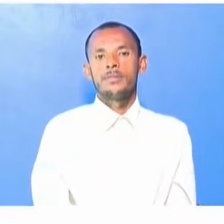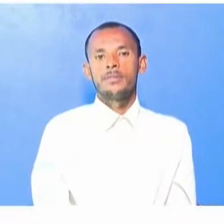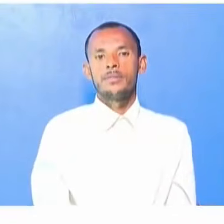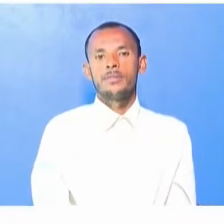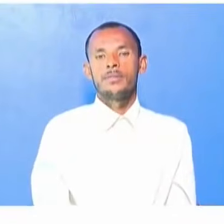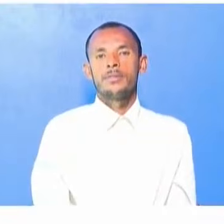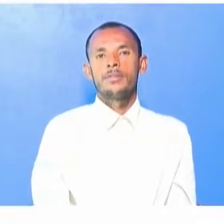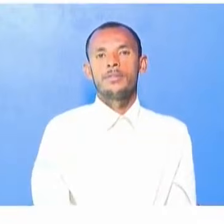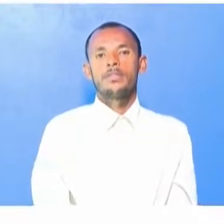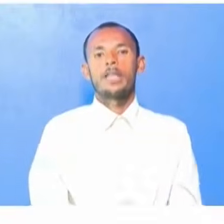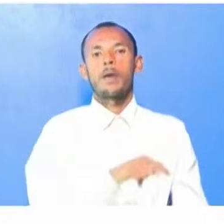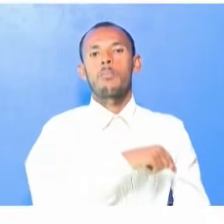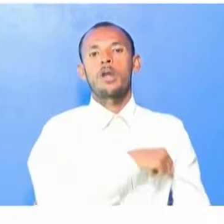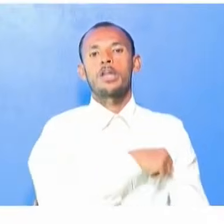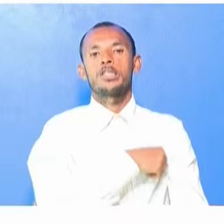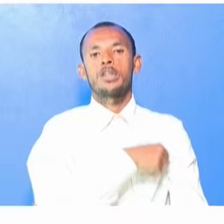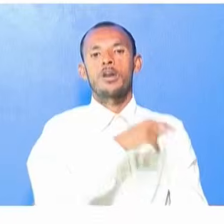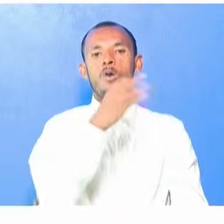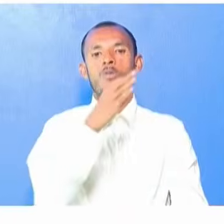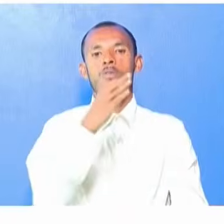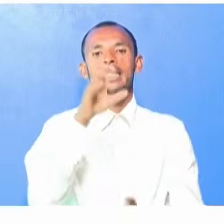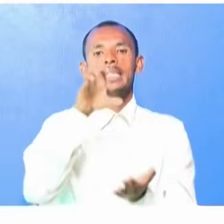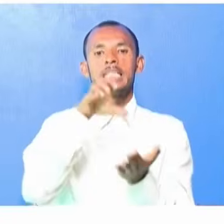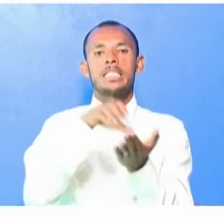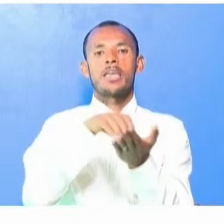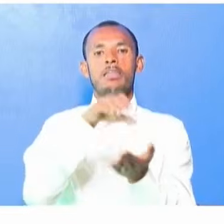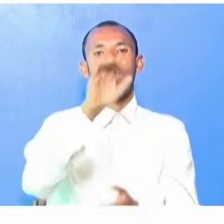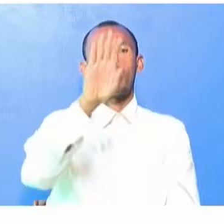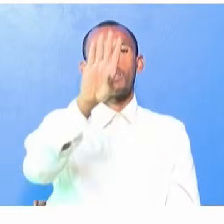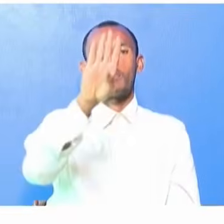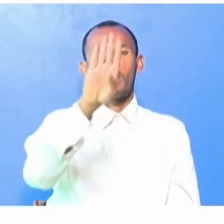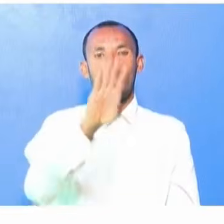The temperature of CTB, let's see,